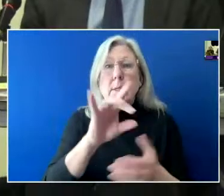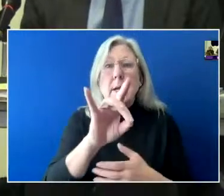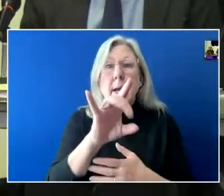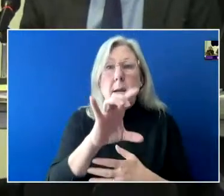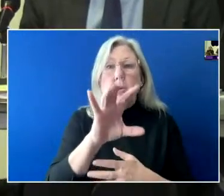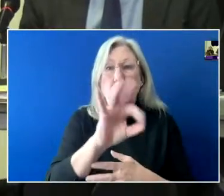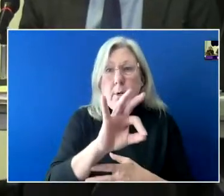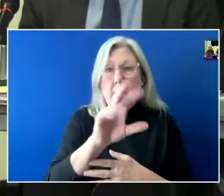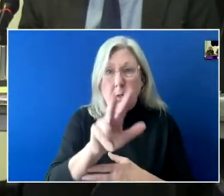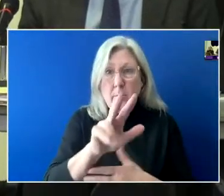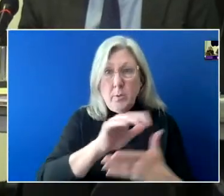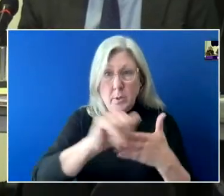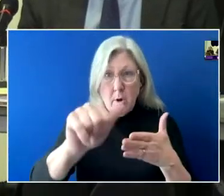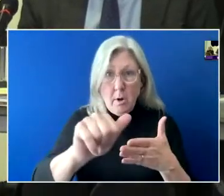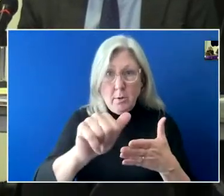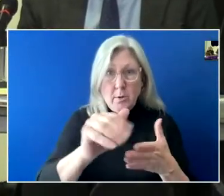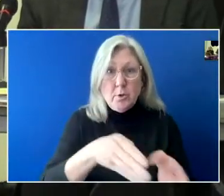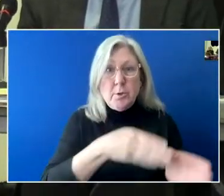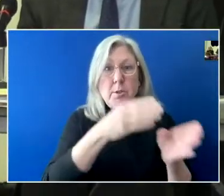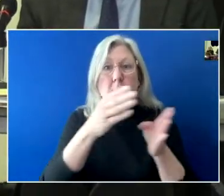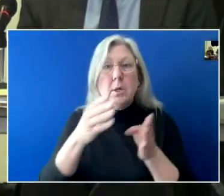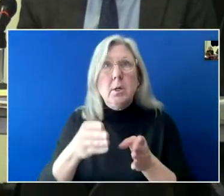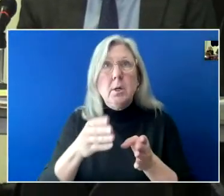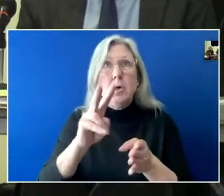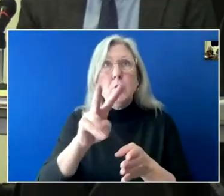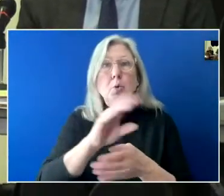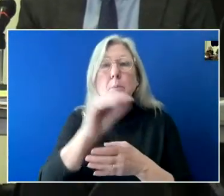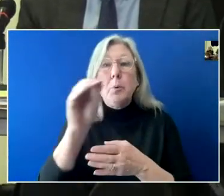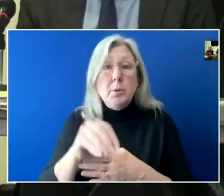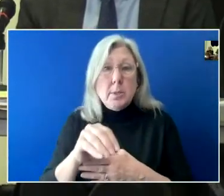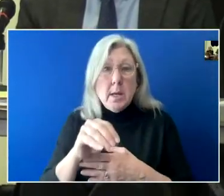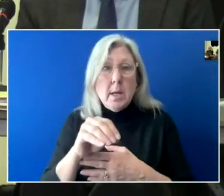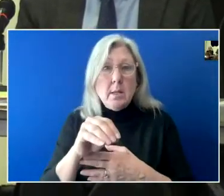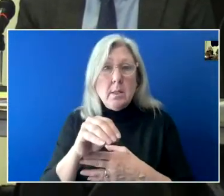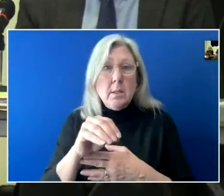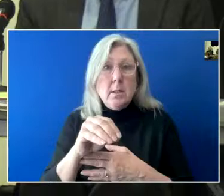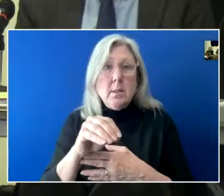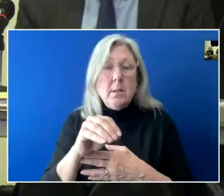$322,900 the one uh the 2% would be